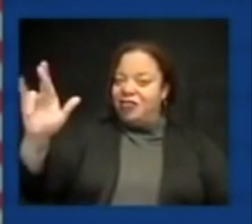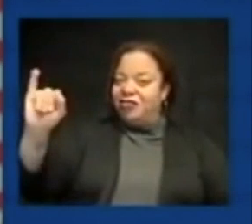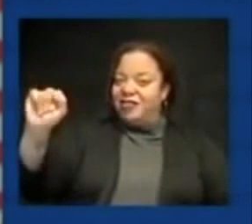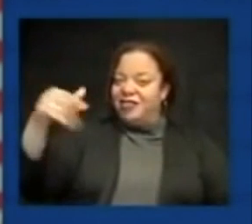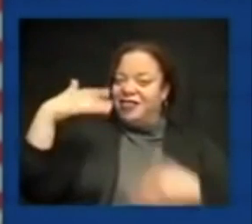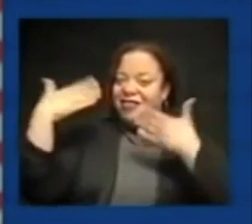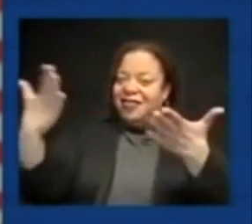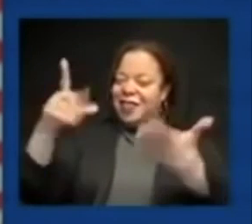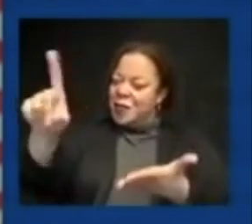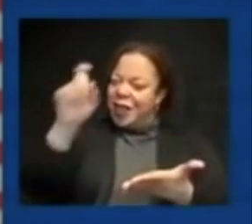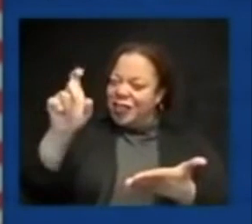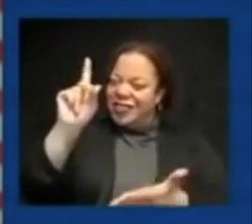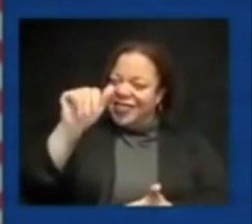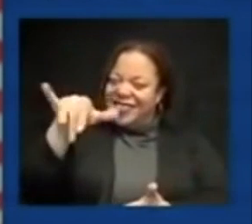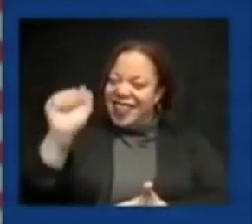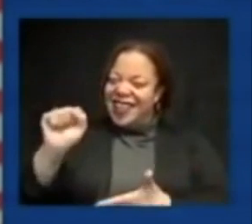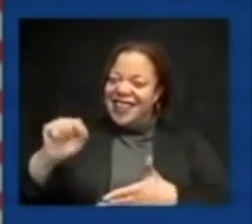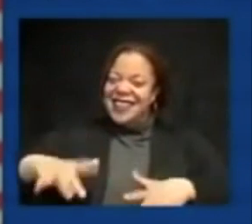You see,